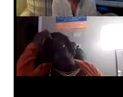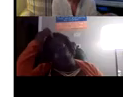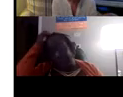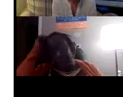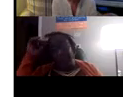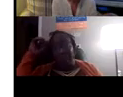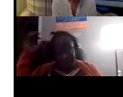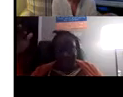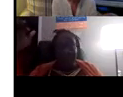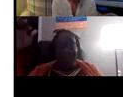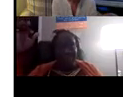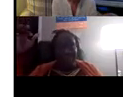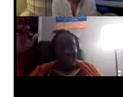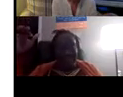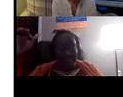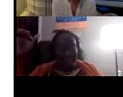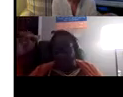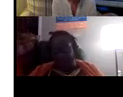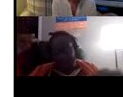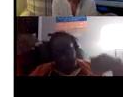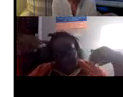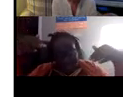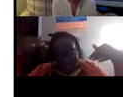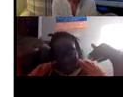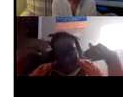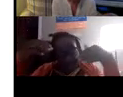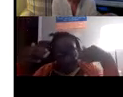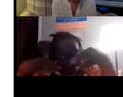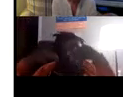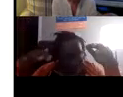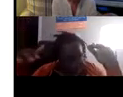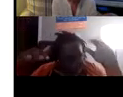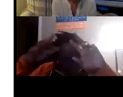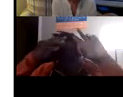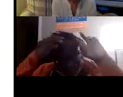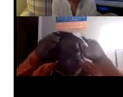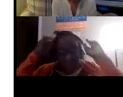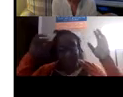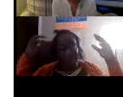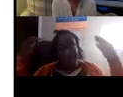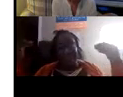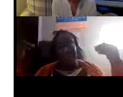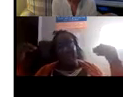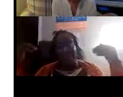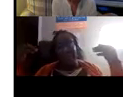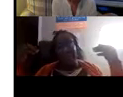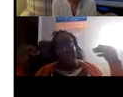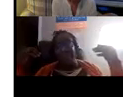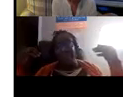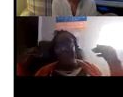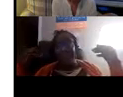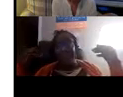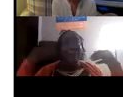same spot, and we were peacefully protesting and we didn't even get close. Right. Because we were met